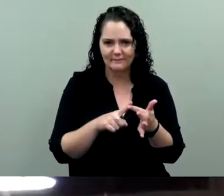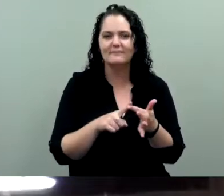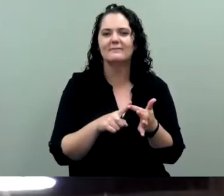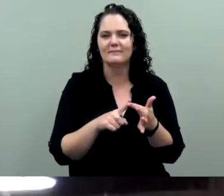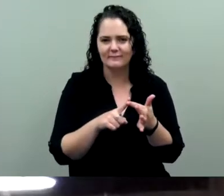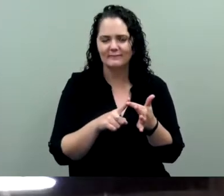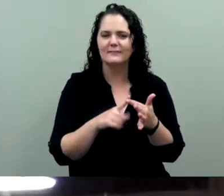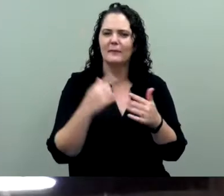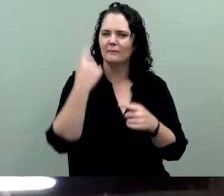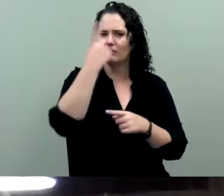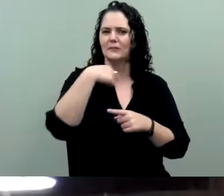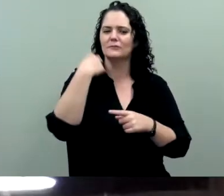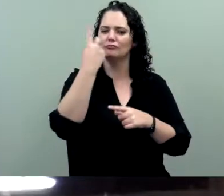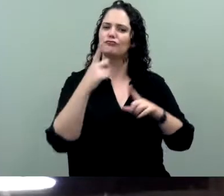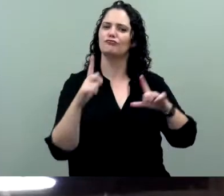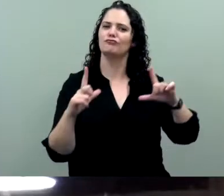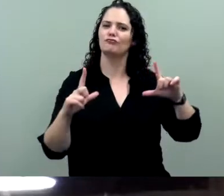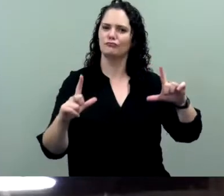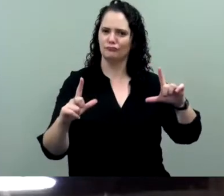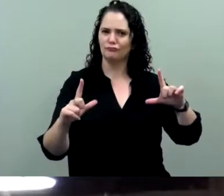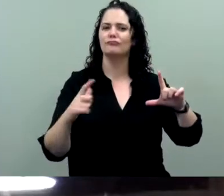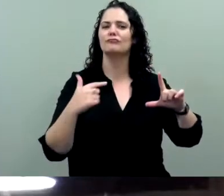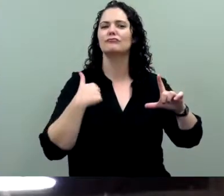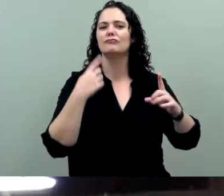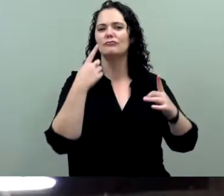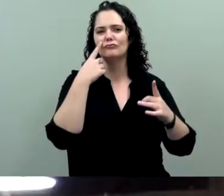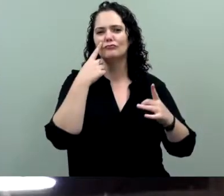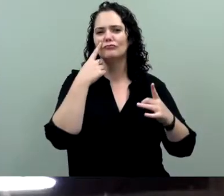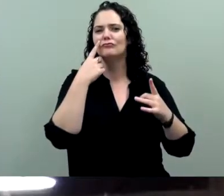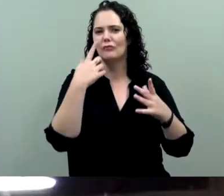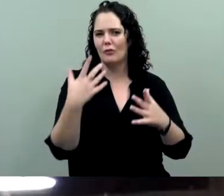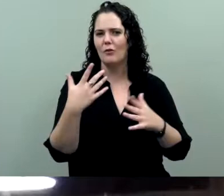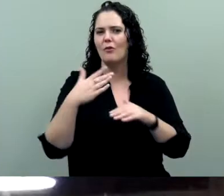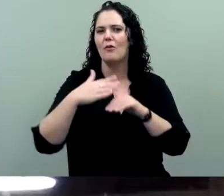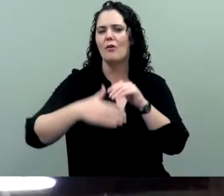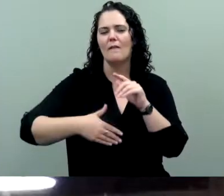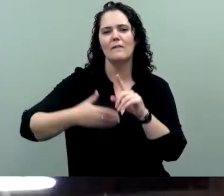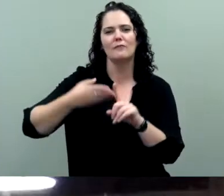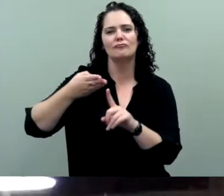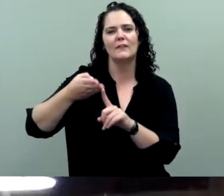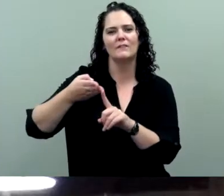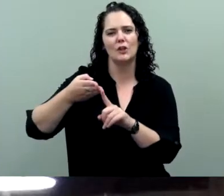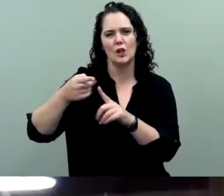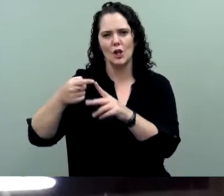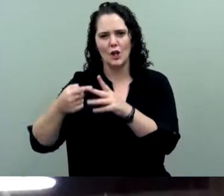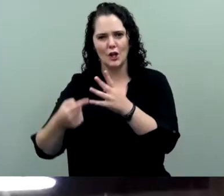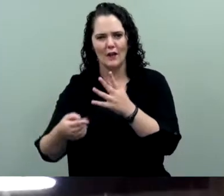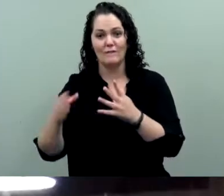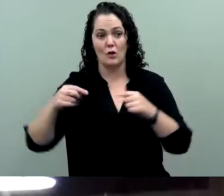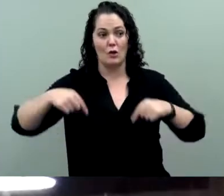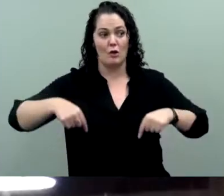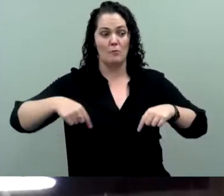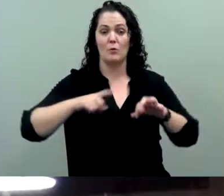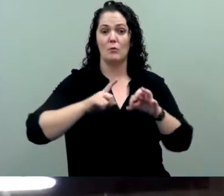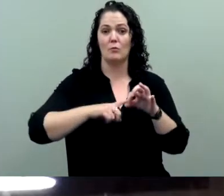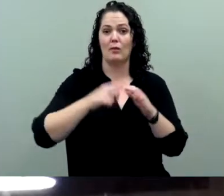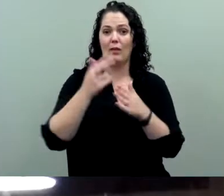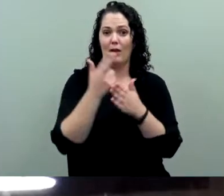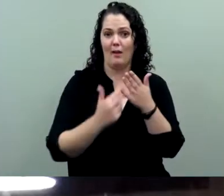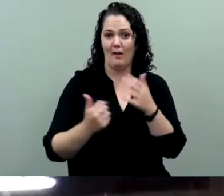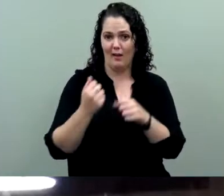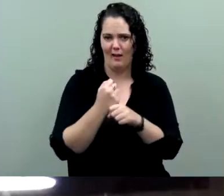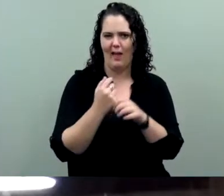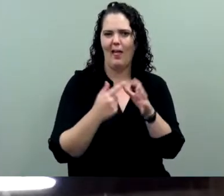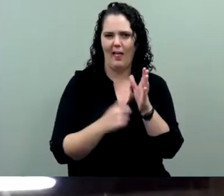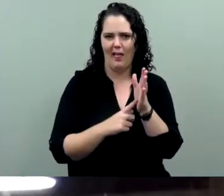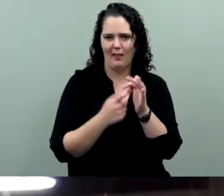drawing portrait from the Queensland Art Gallery collection as our one of our primary sources for drawing today. So we're going to be talking a little